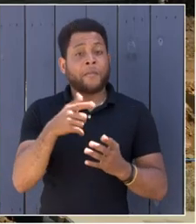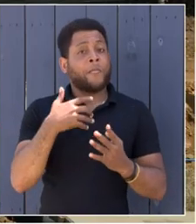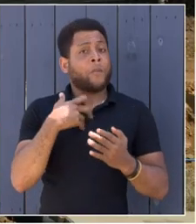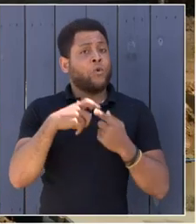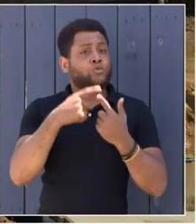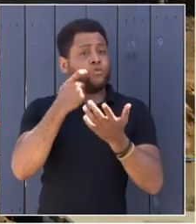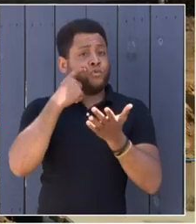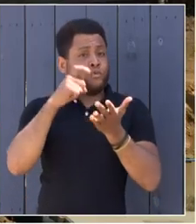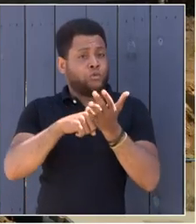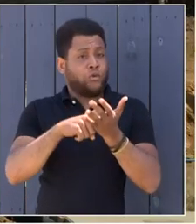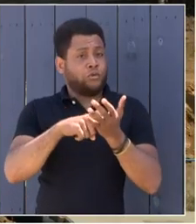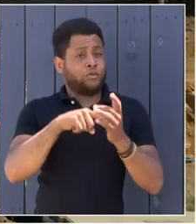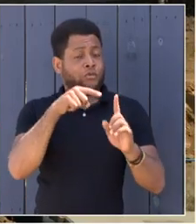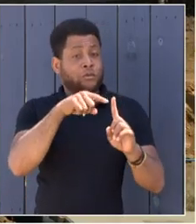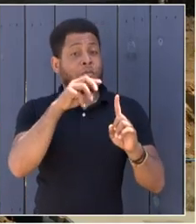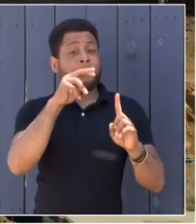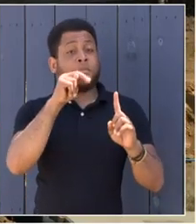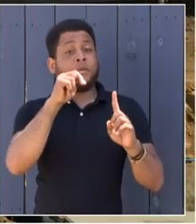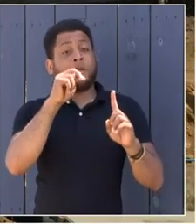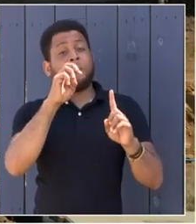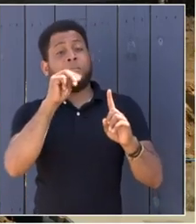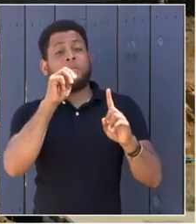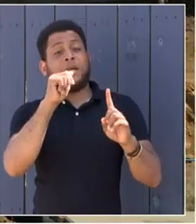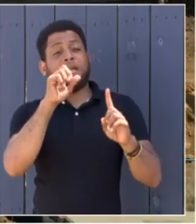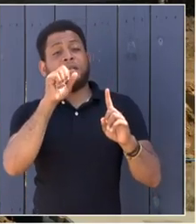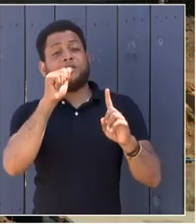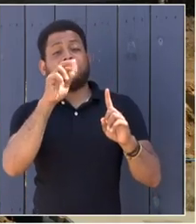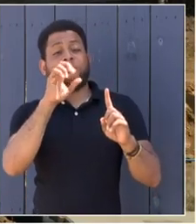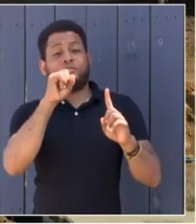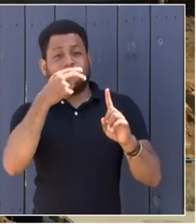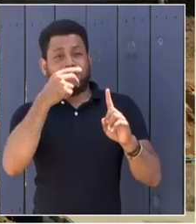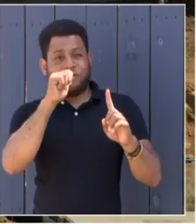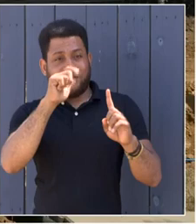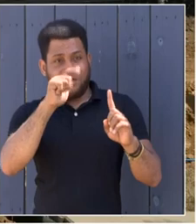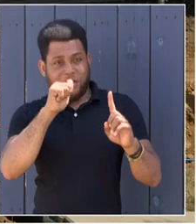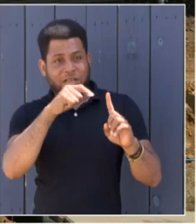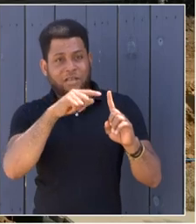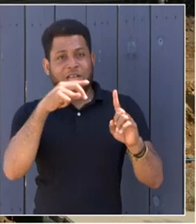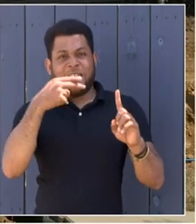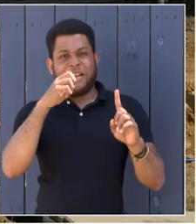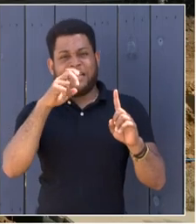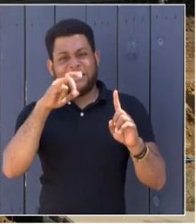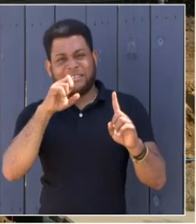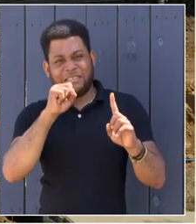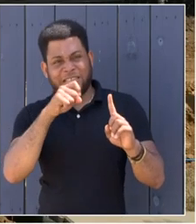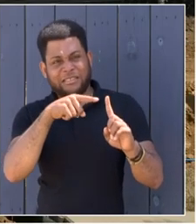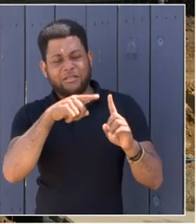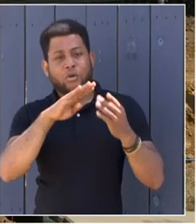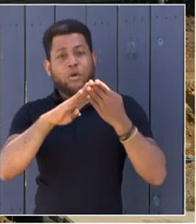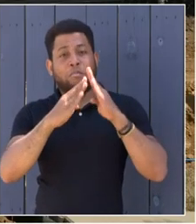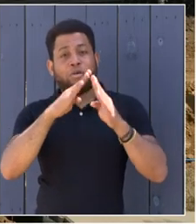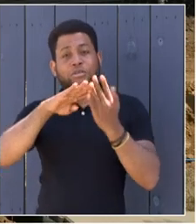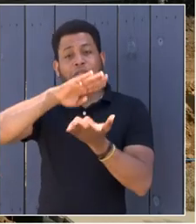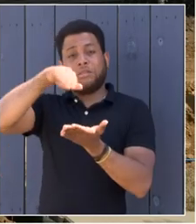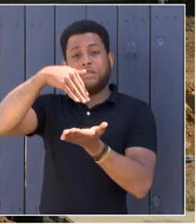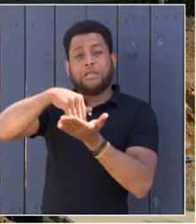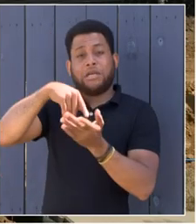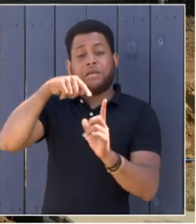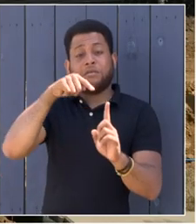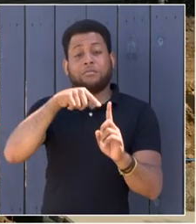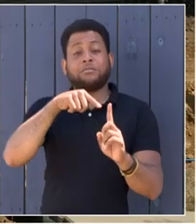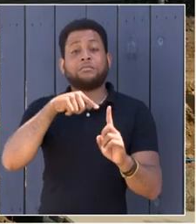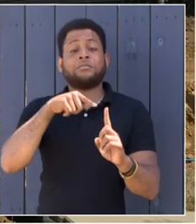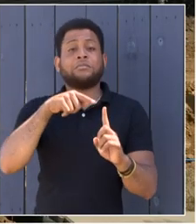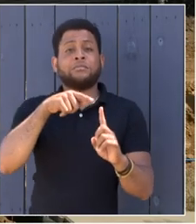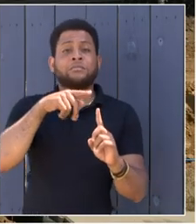Development Organization, who's in the house. Give Marshall Heights a big round of applause. I see Carrie Thornhill and so